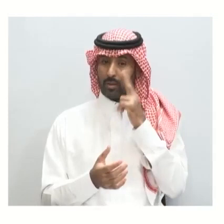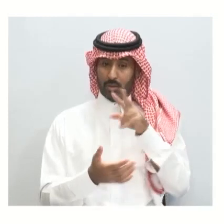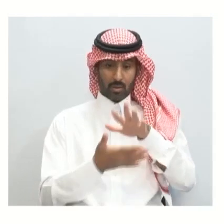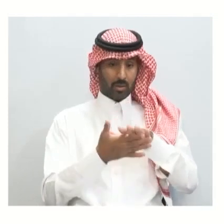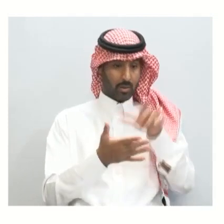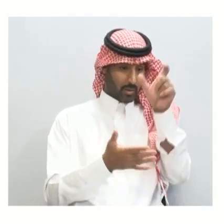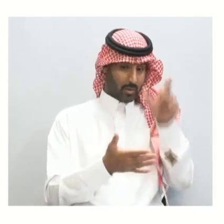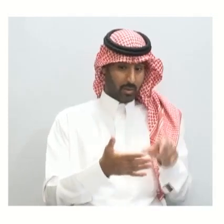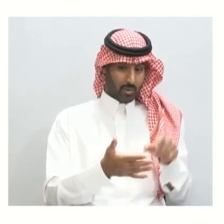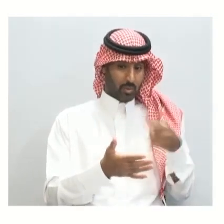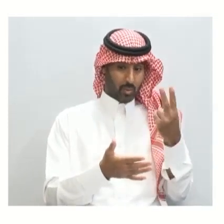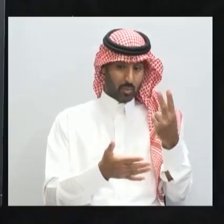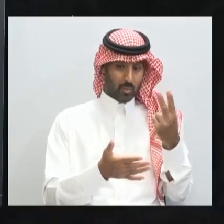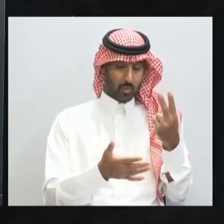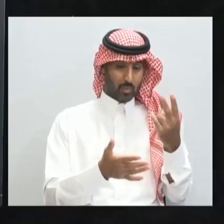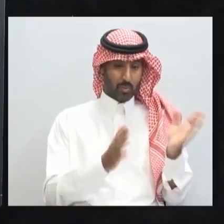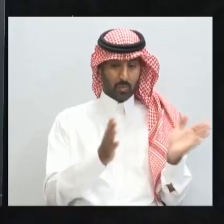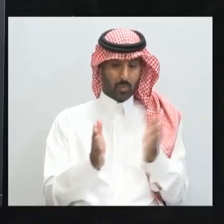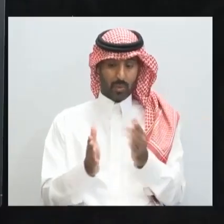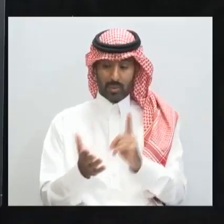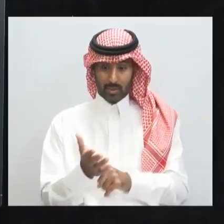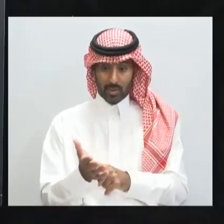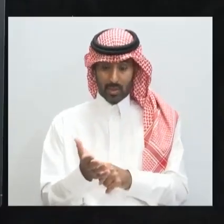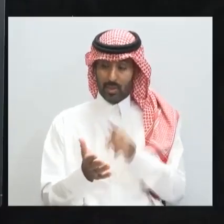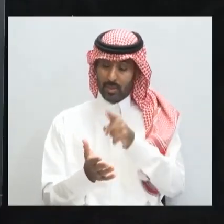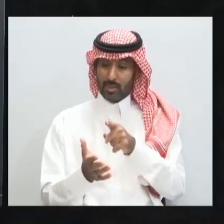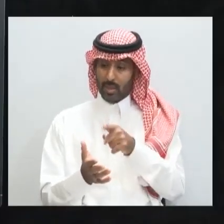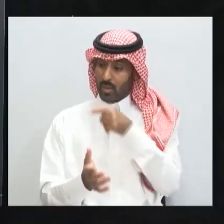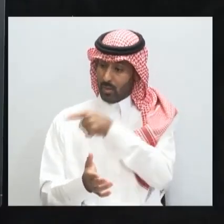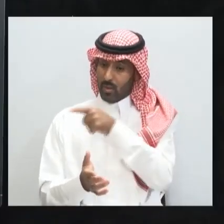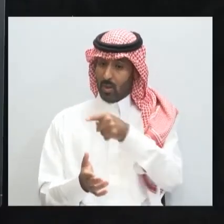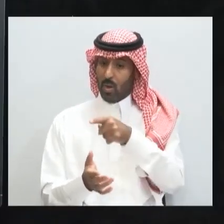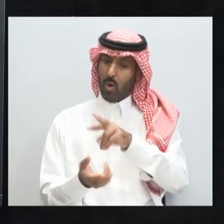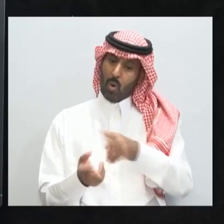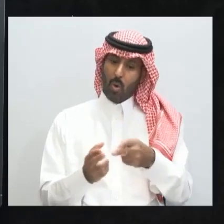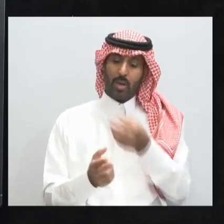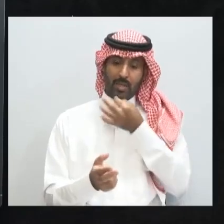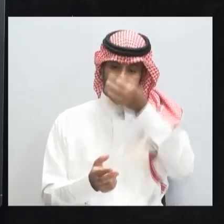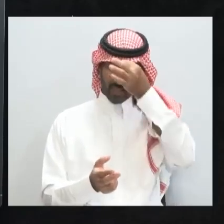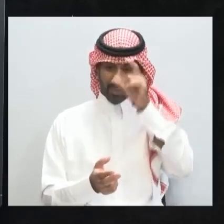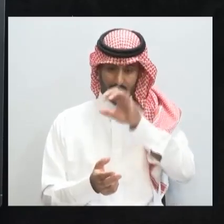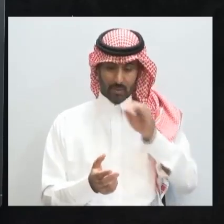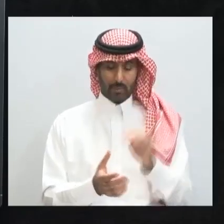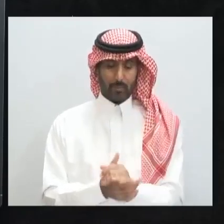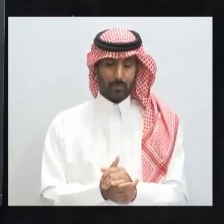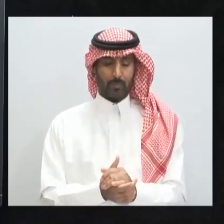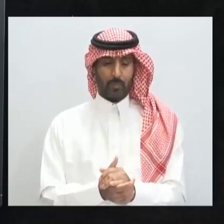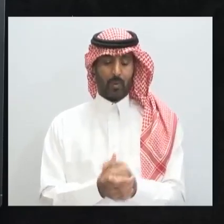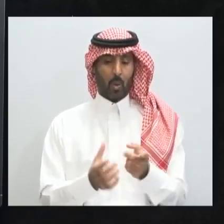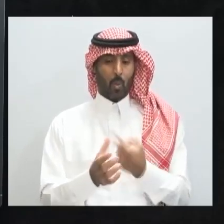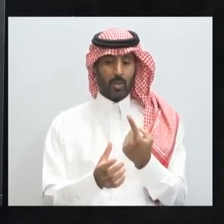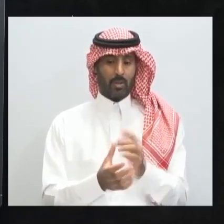you that we have two parts. So you are going to decide, is it a pronoun or an adjective in a sentence? So we have here the first